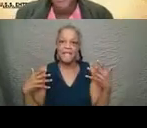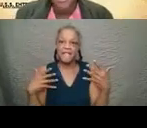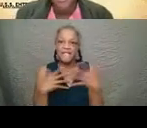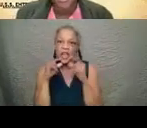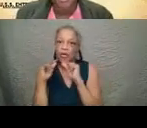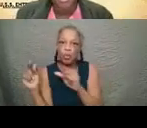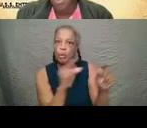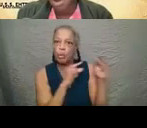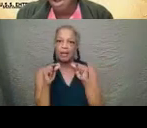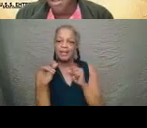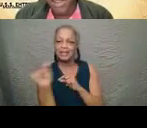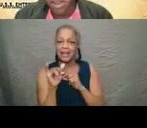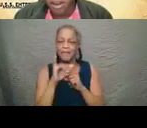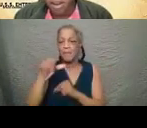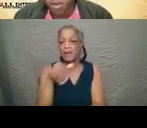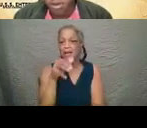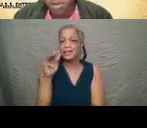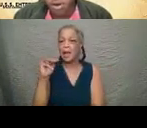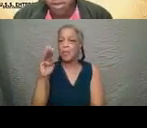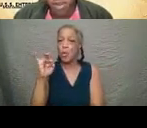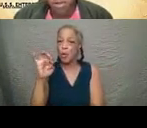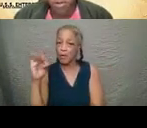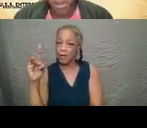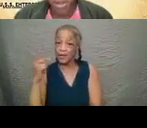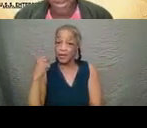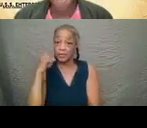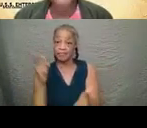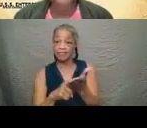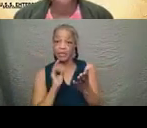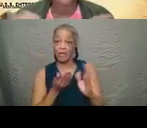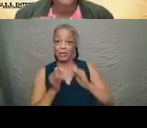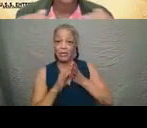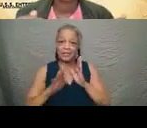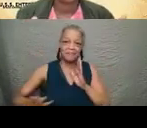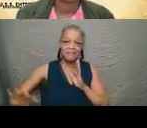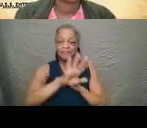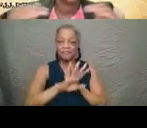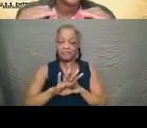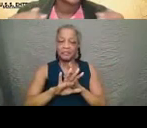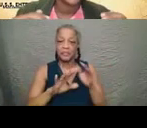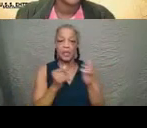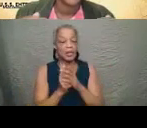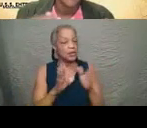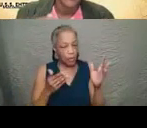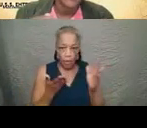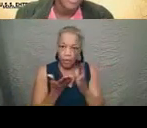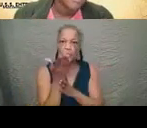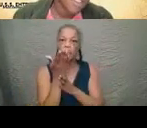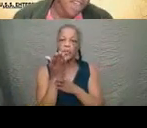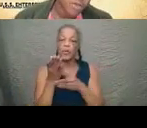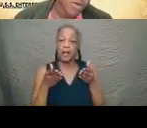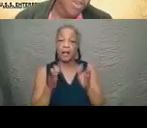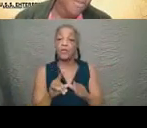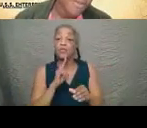coming out of that jam board that we're all seeing in our communities across the country right now. You cut through that by allowing the real things